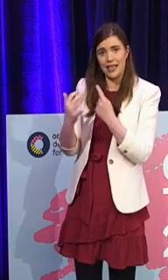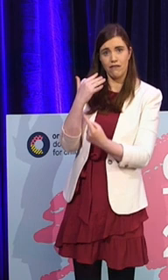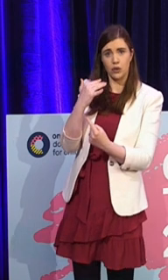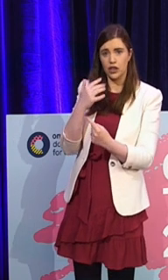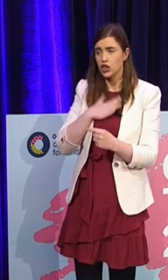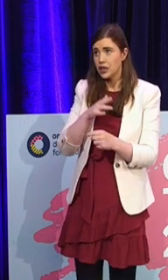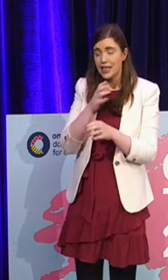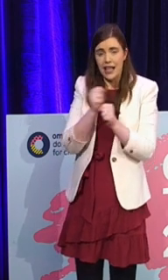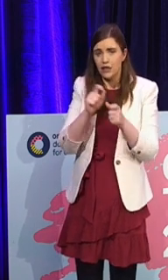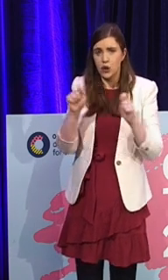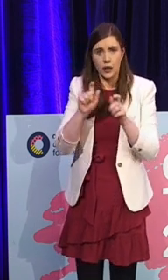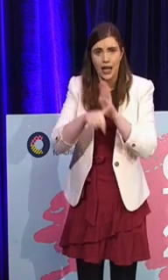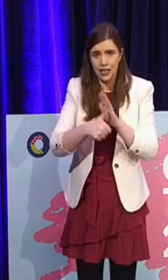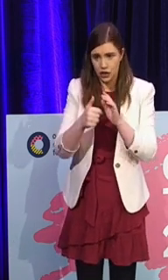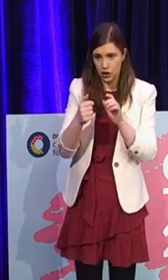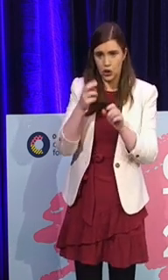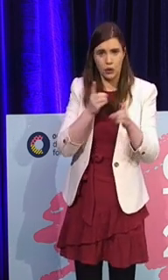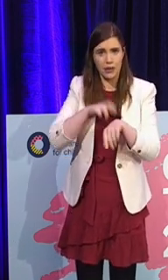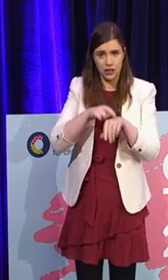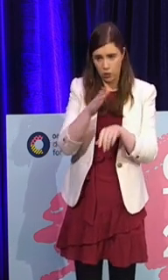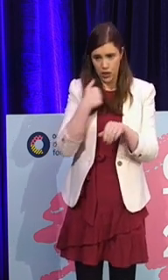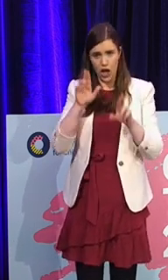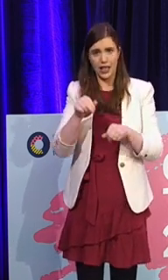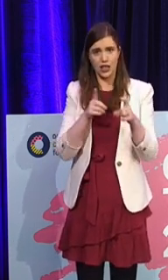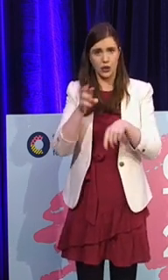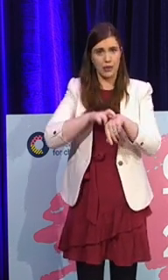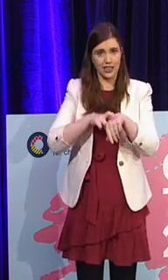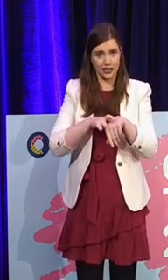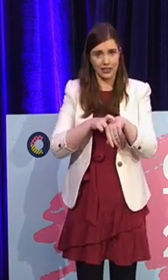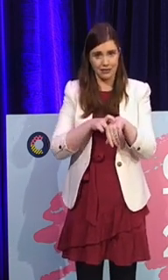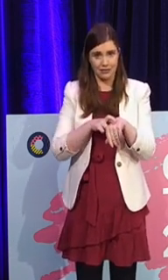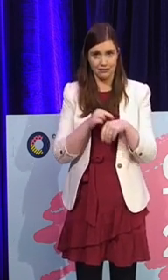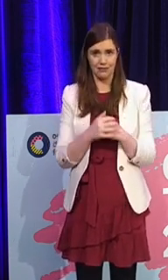better or be more sustainable when it comes to fashion. Thank you.